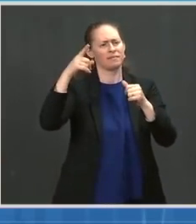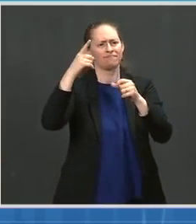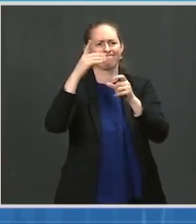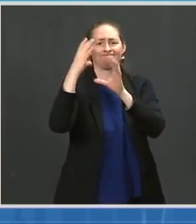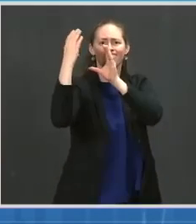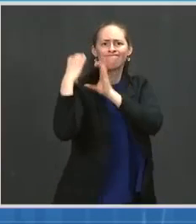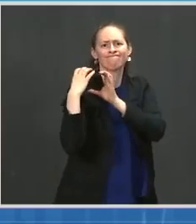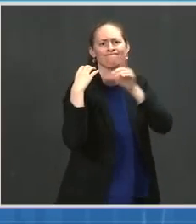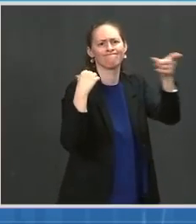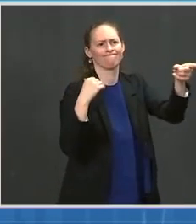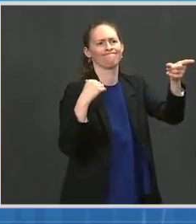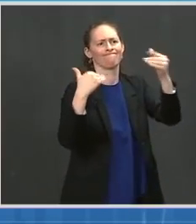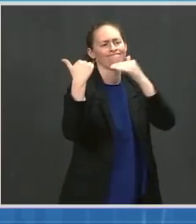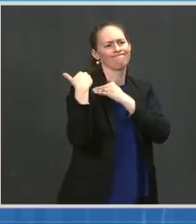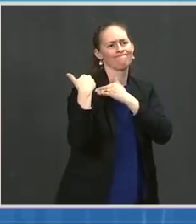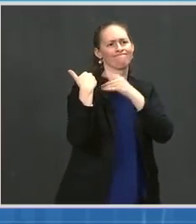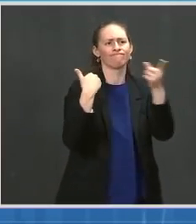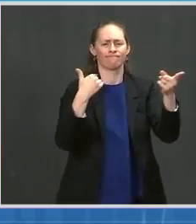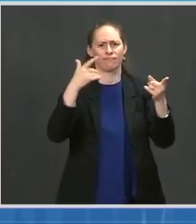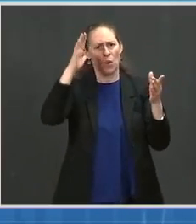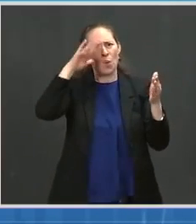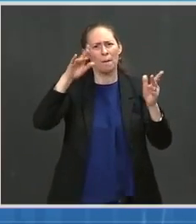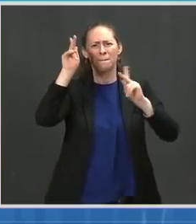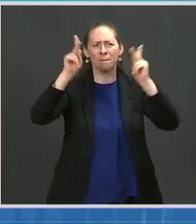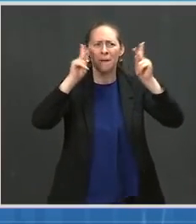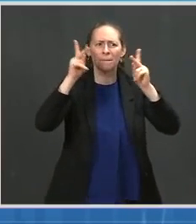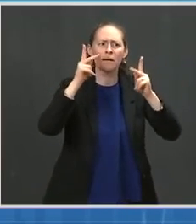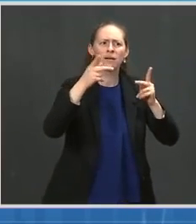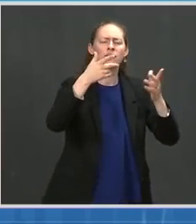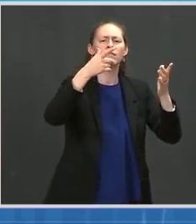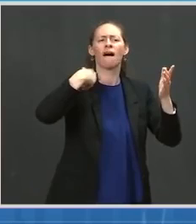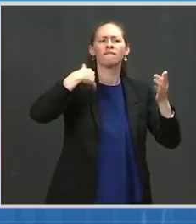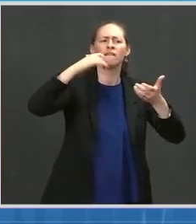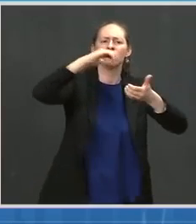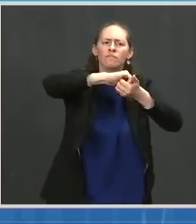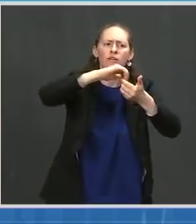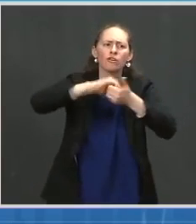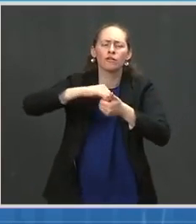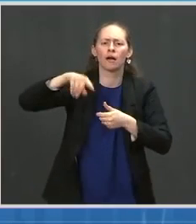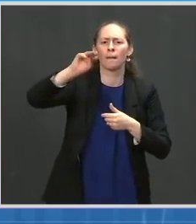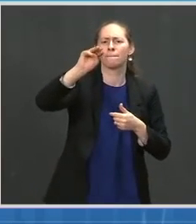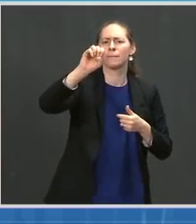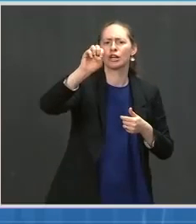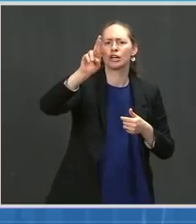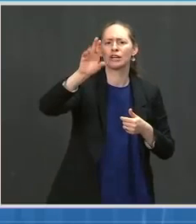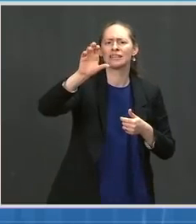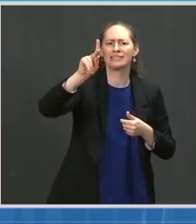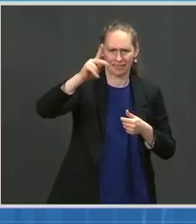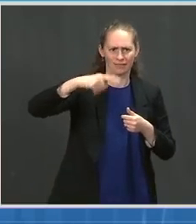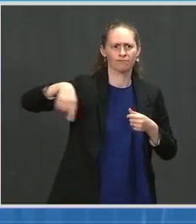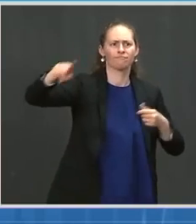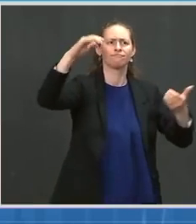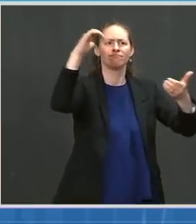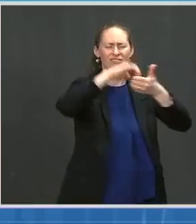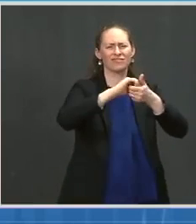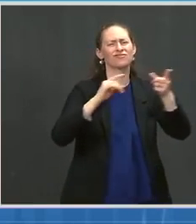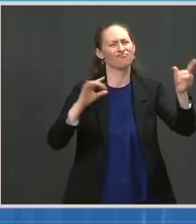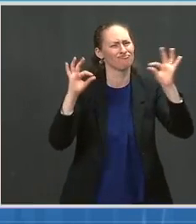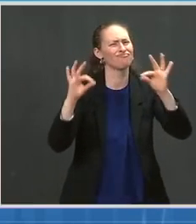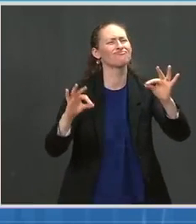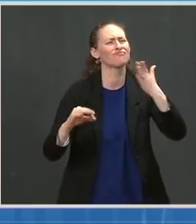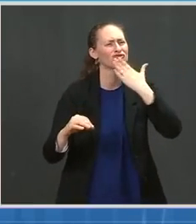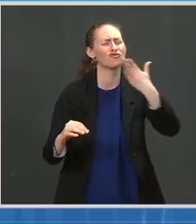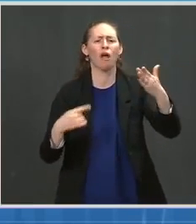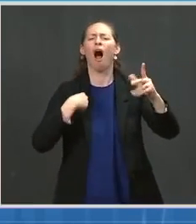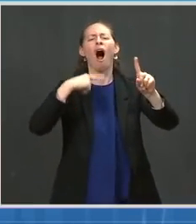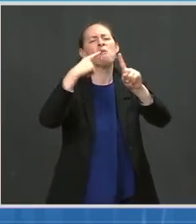people at that plant. They're partnering with Merck, who has expertise. And, we're optimistic